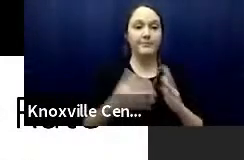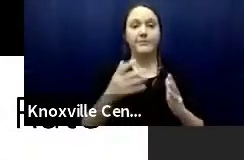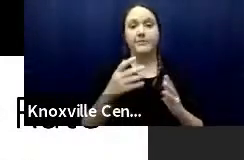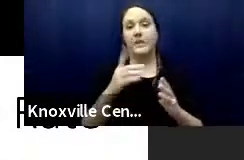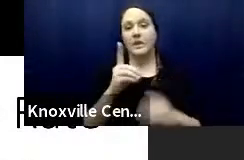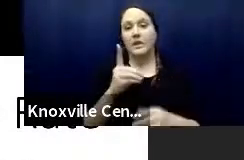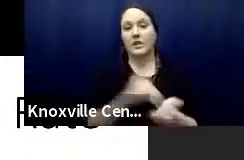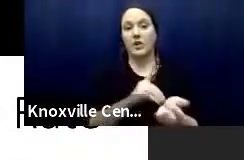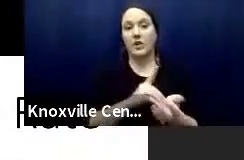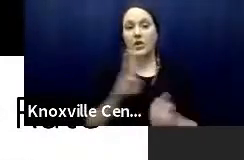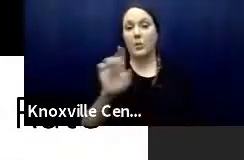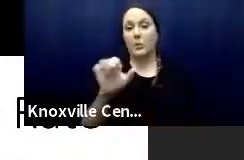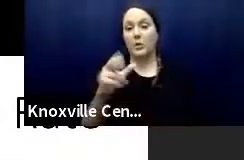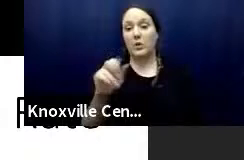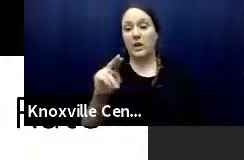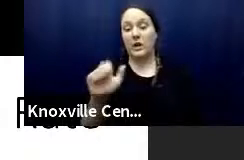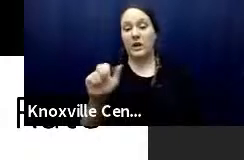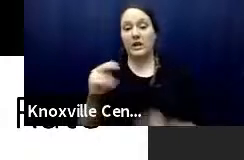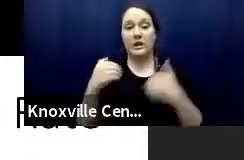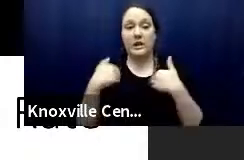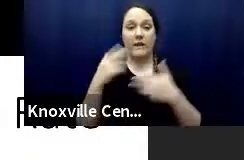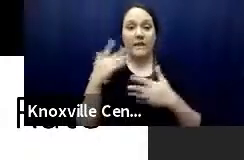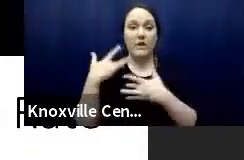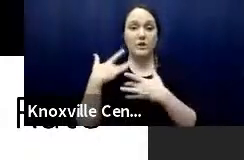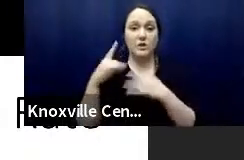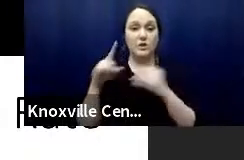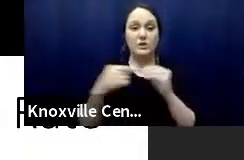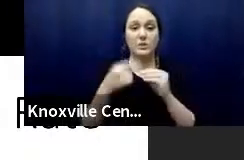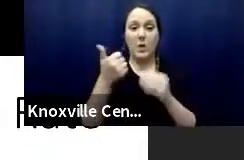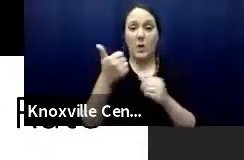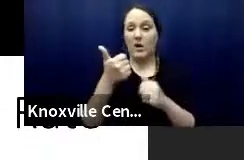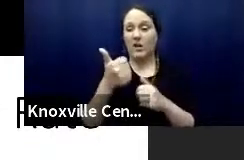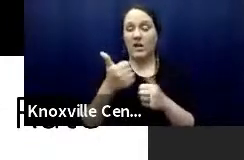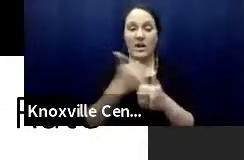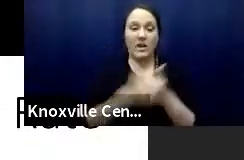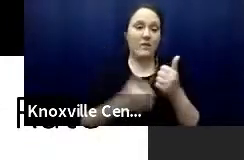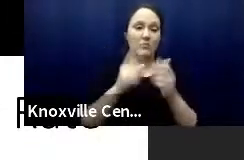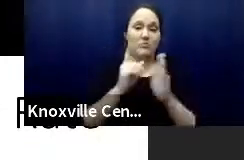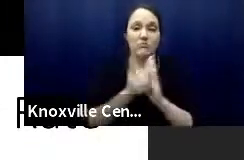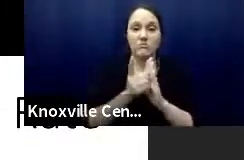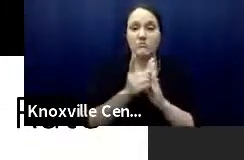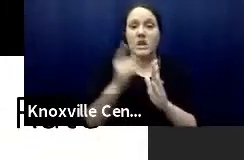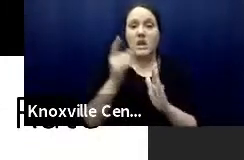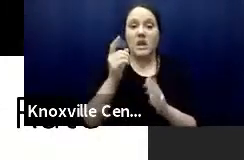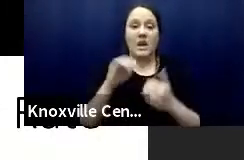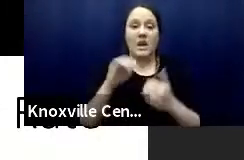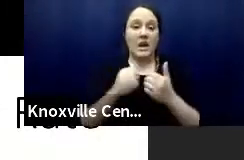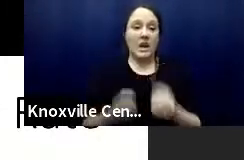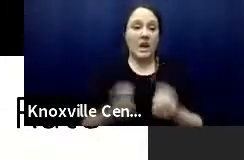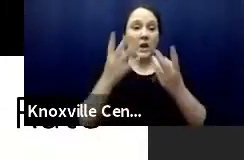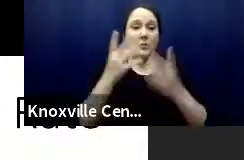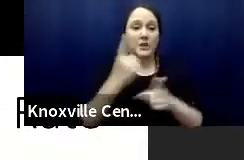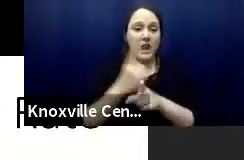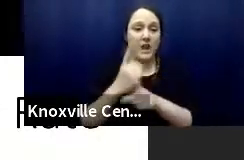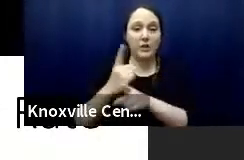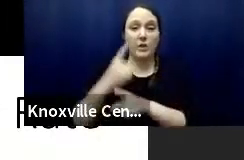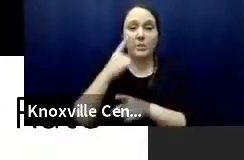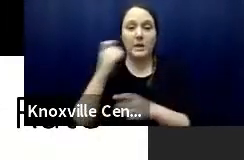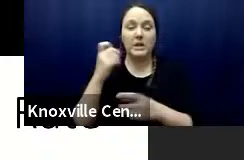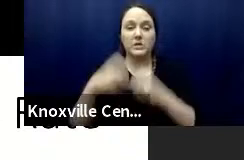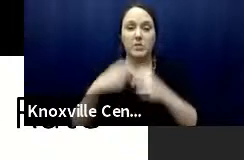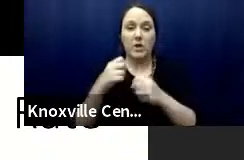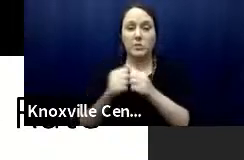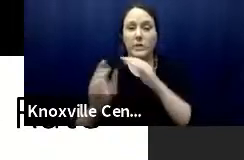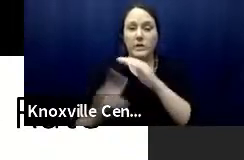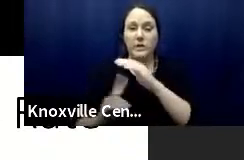had concerns just about on any precise moment how accurate this is because of issues with the denominator. I